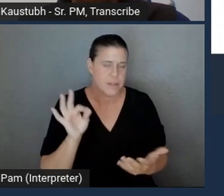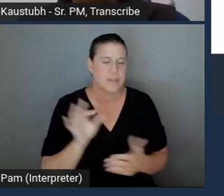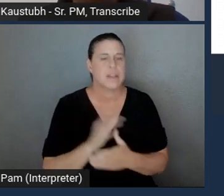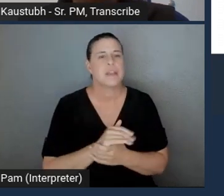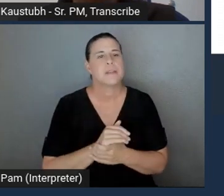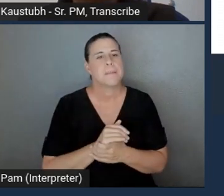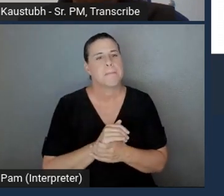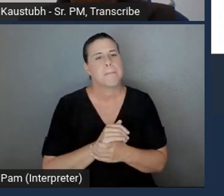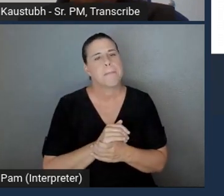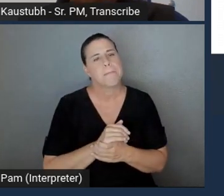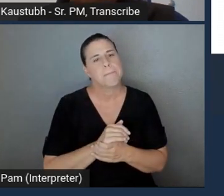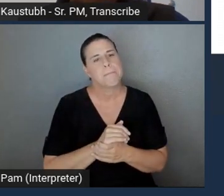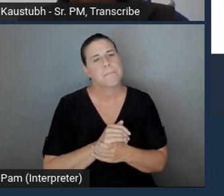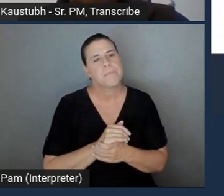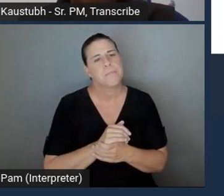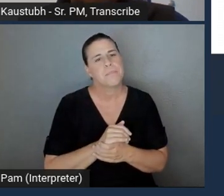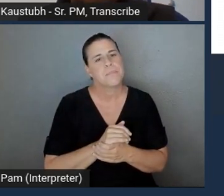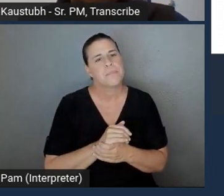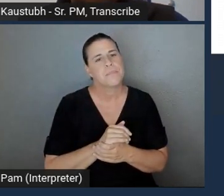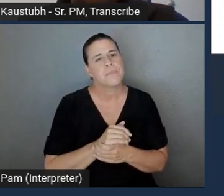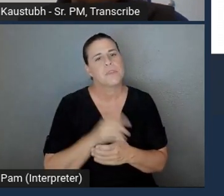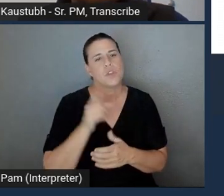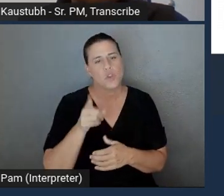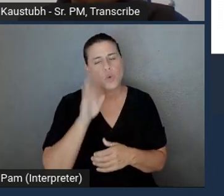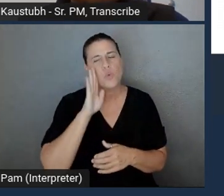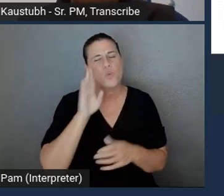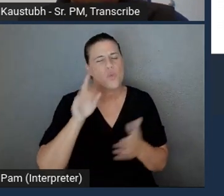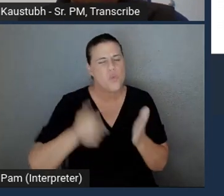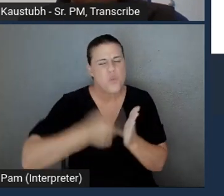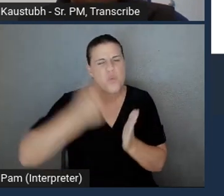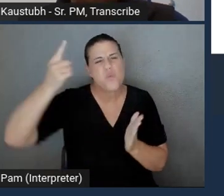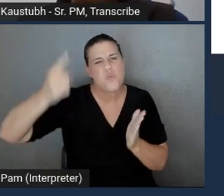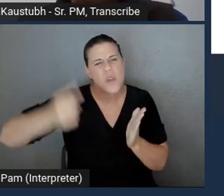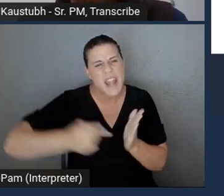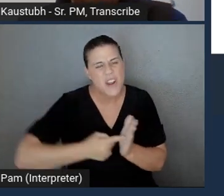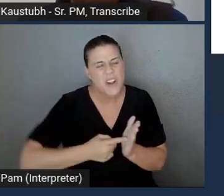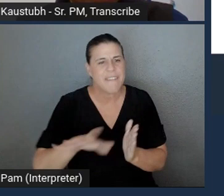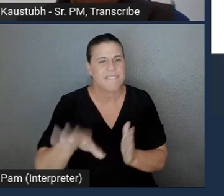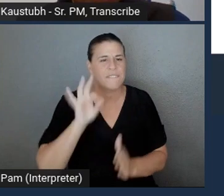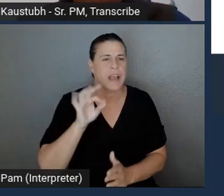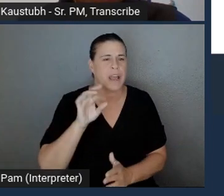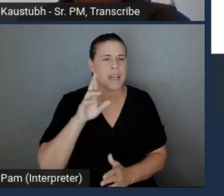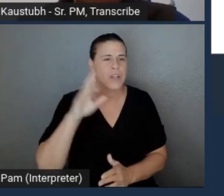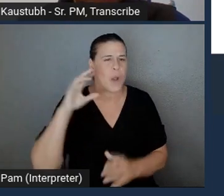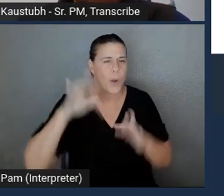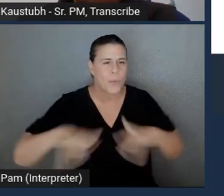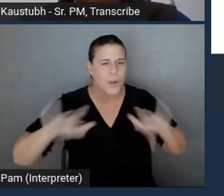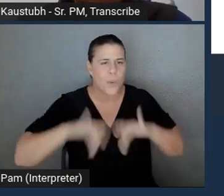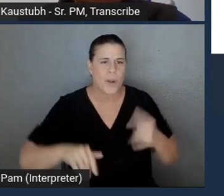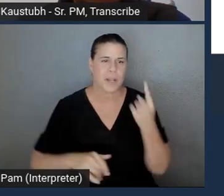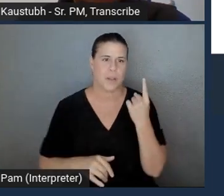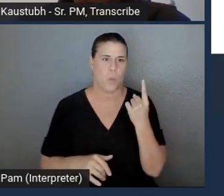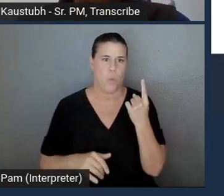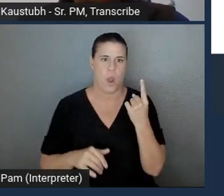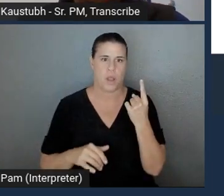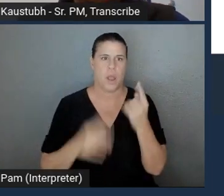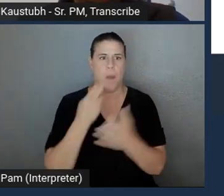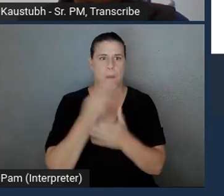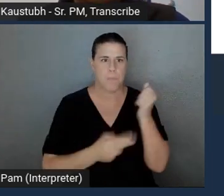you rarely find recordings that are sort of mono channel where you have both speakers on one